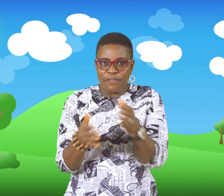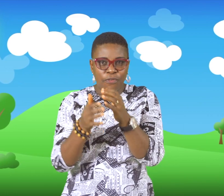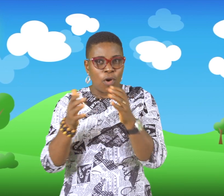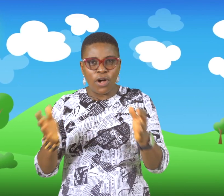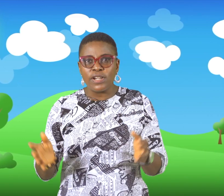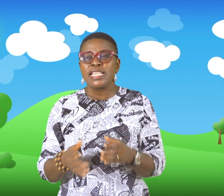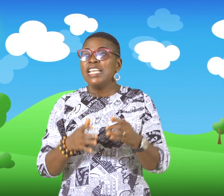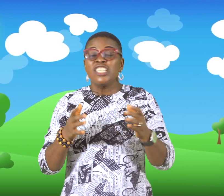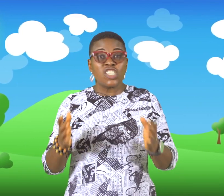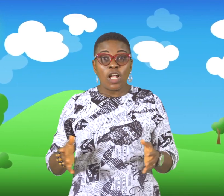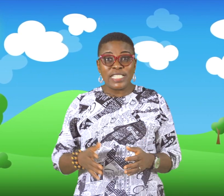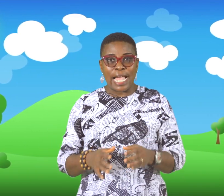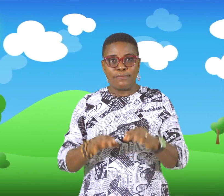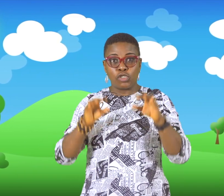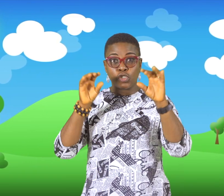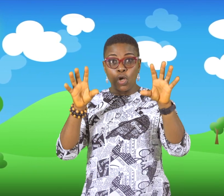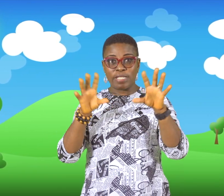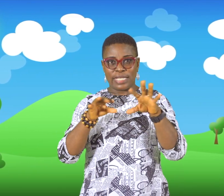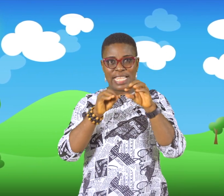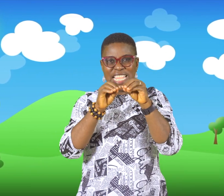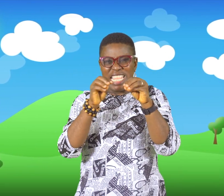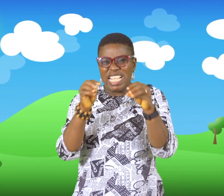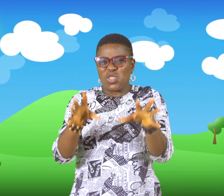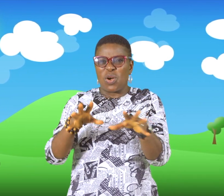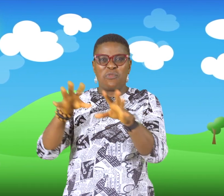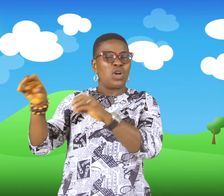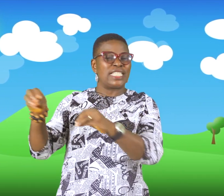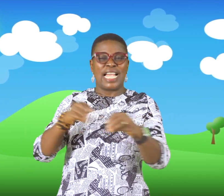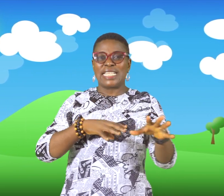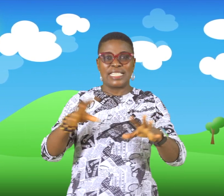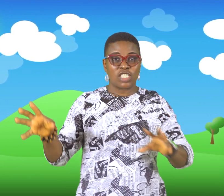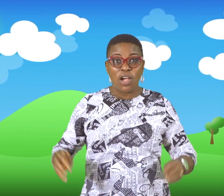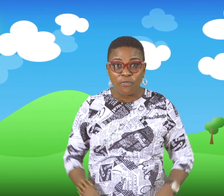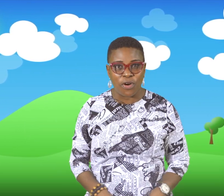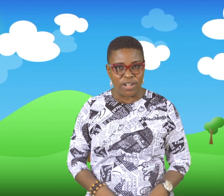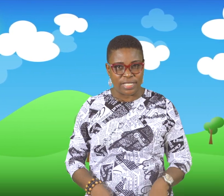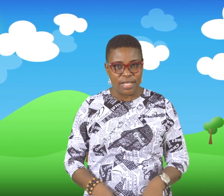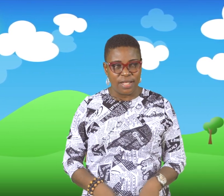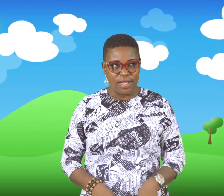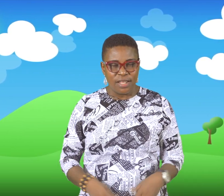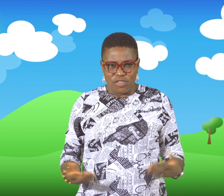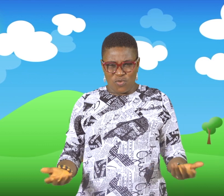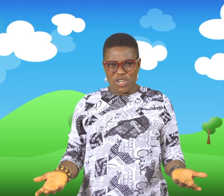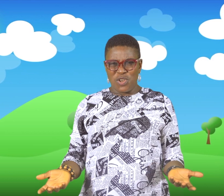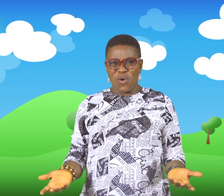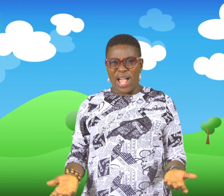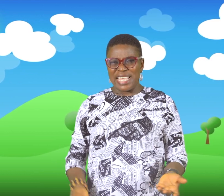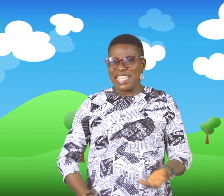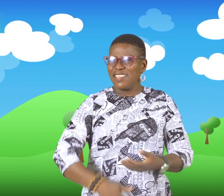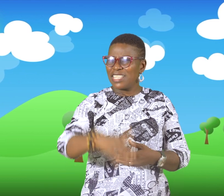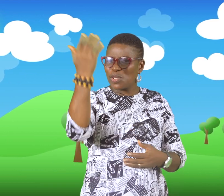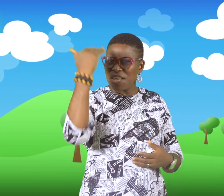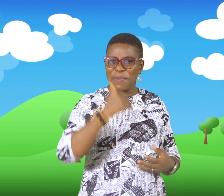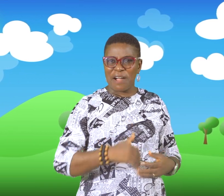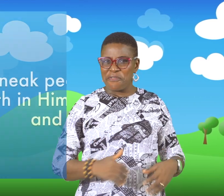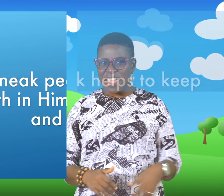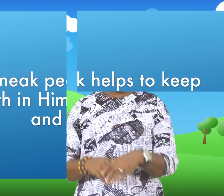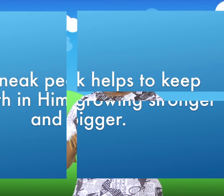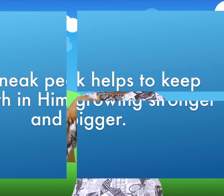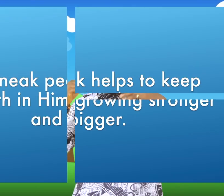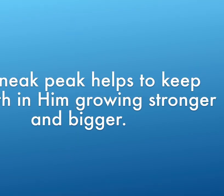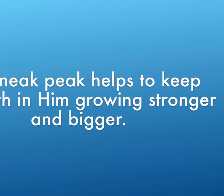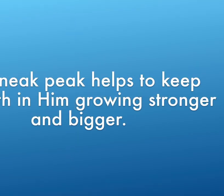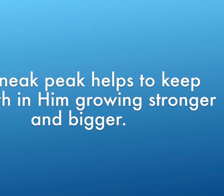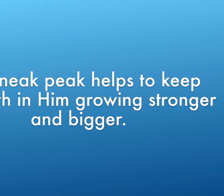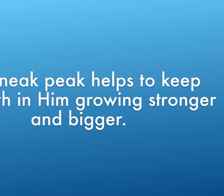and care for us, sometimes shows us a little of what he has in store for us. You want to know why? In order to keep our